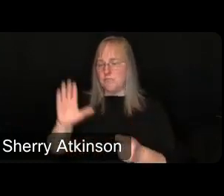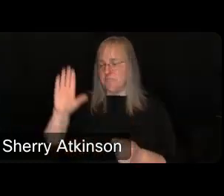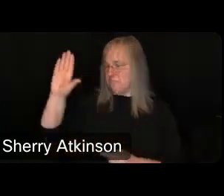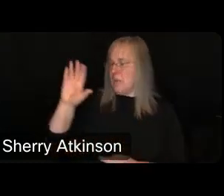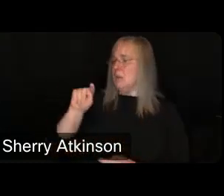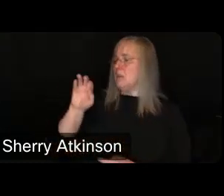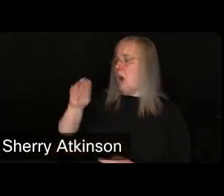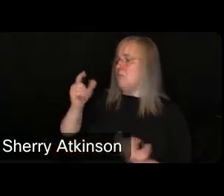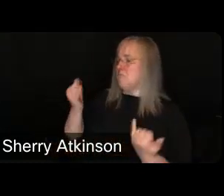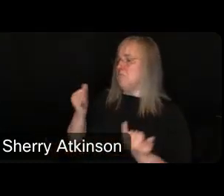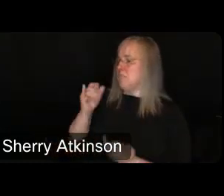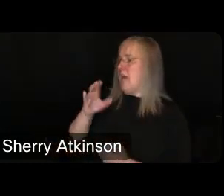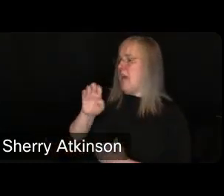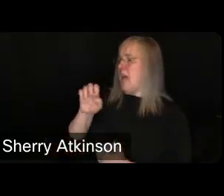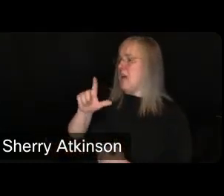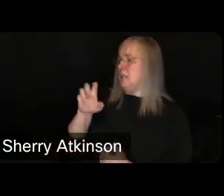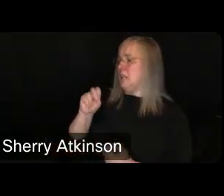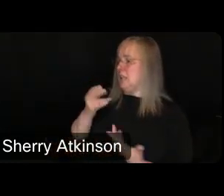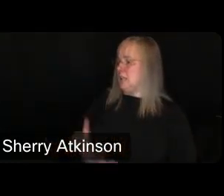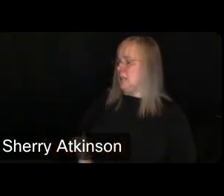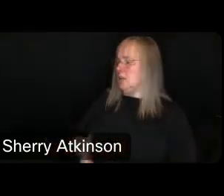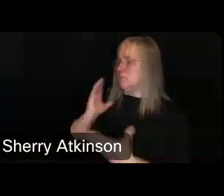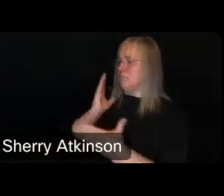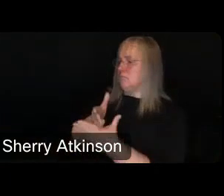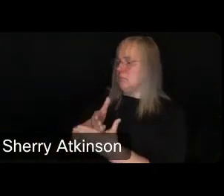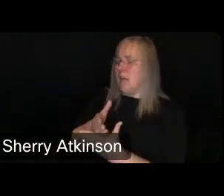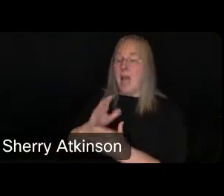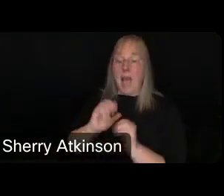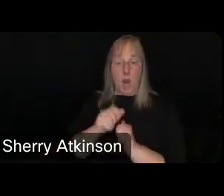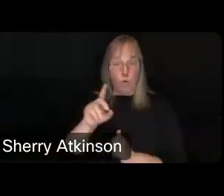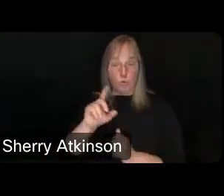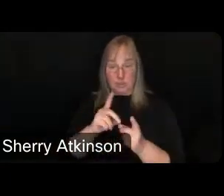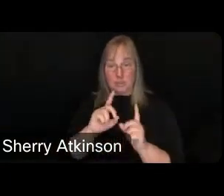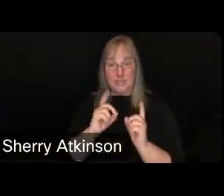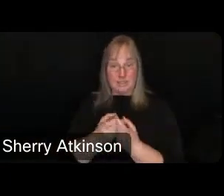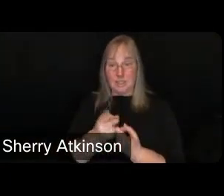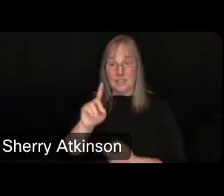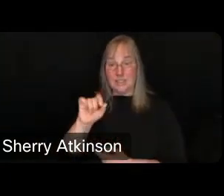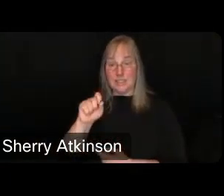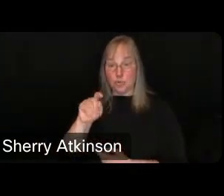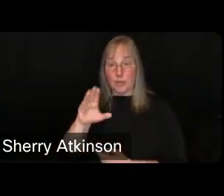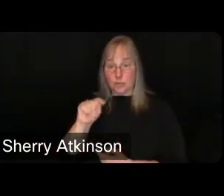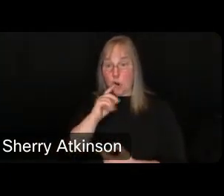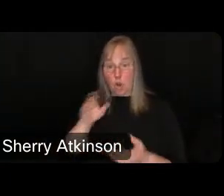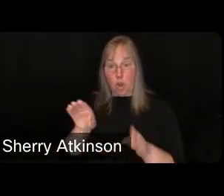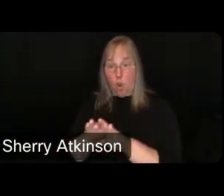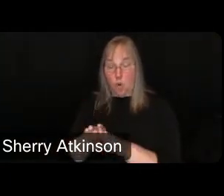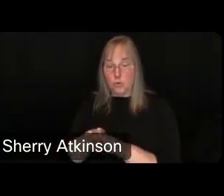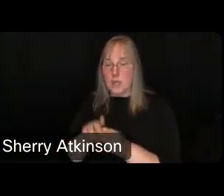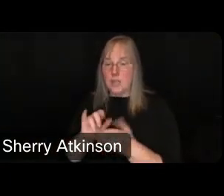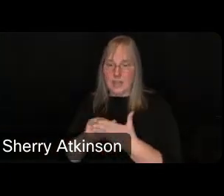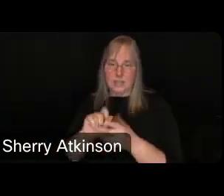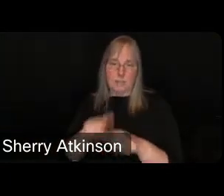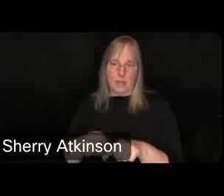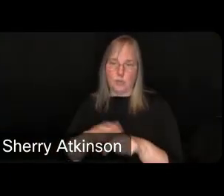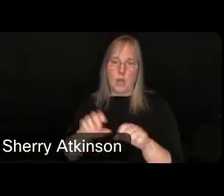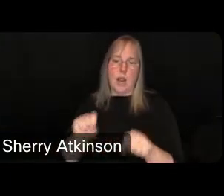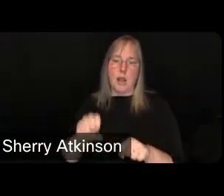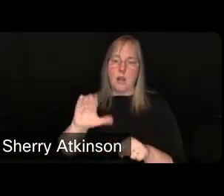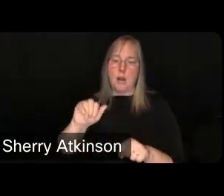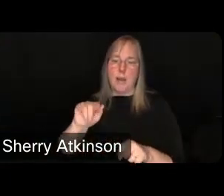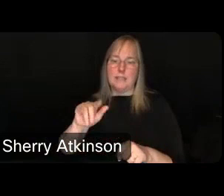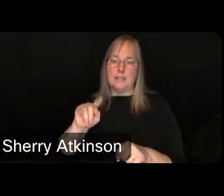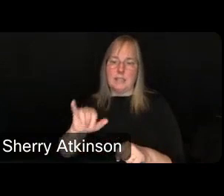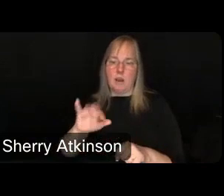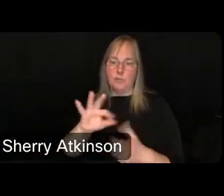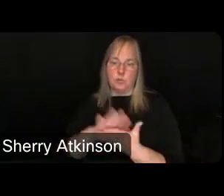The way in which districts are closed are based on the capacities of the school, which are not equally